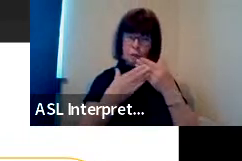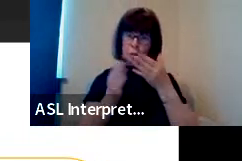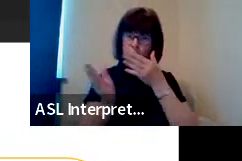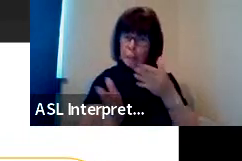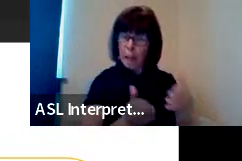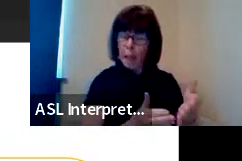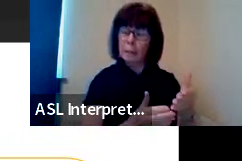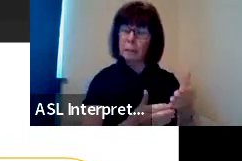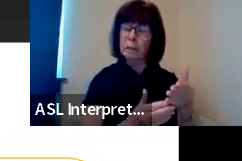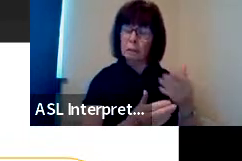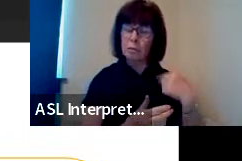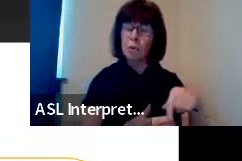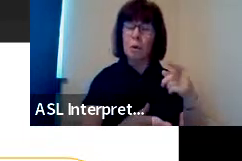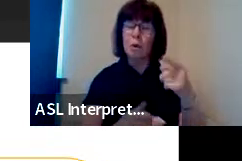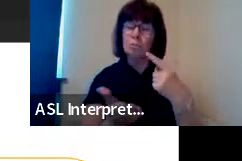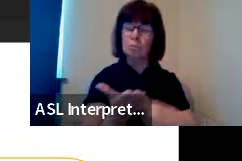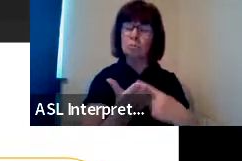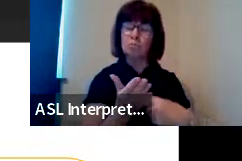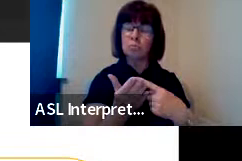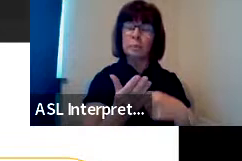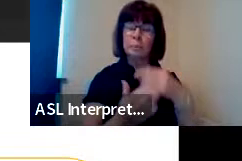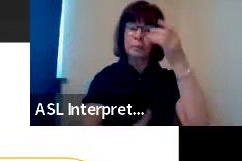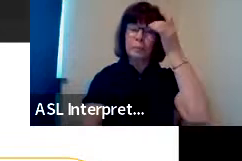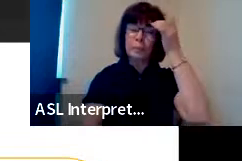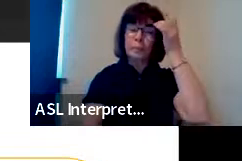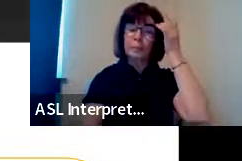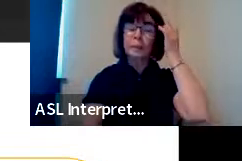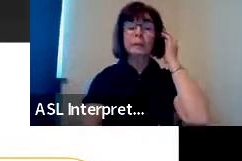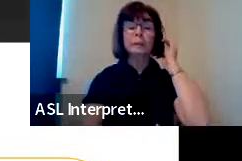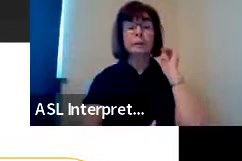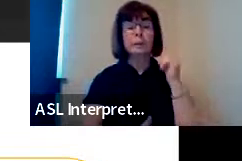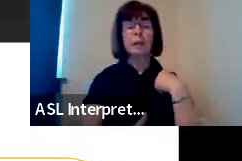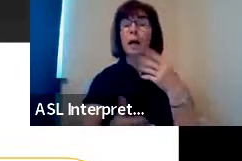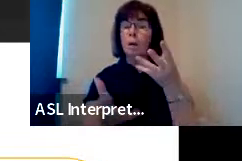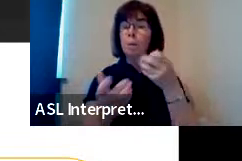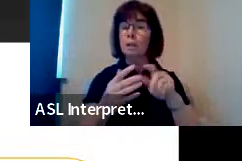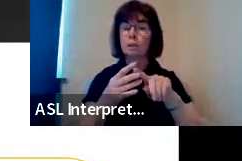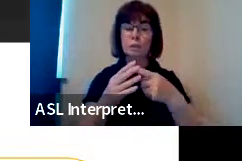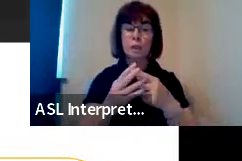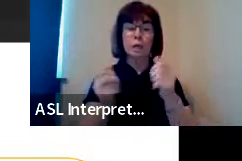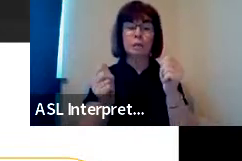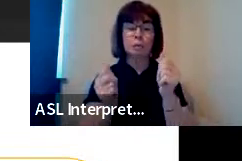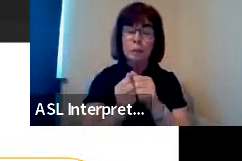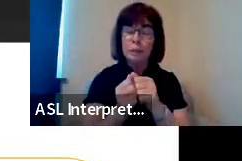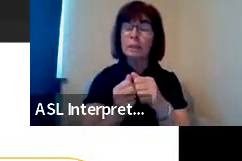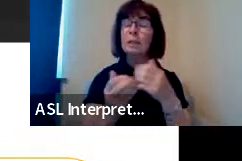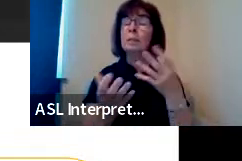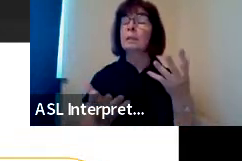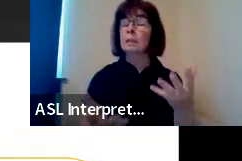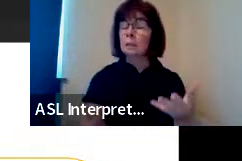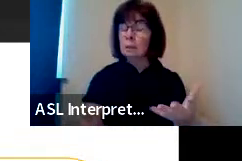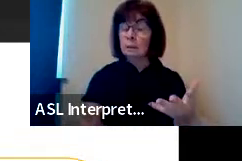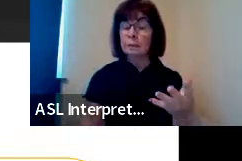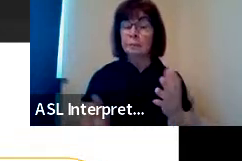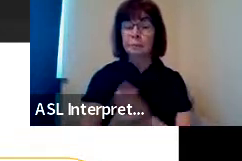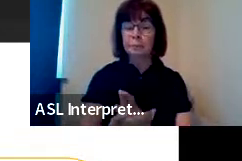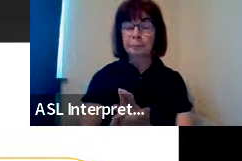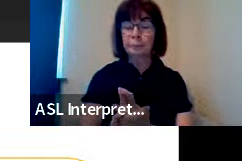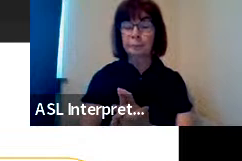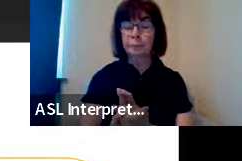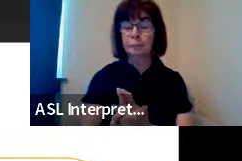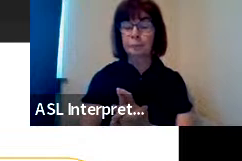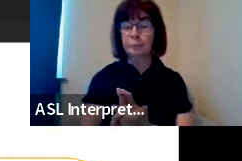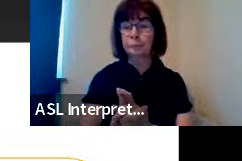for us for that discussion. And so I want to start, though, us off